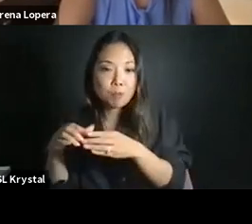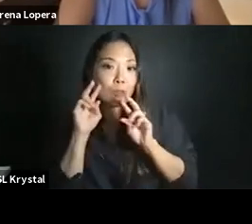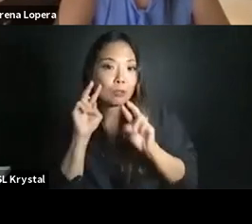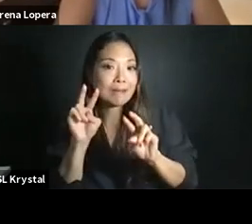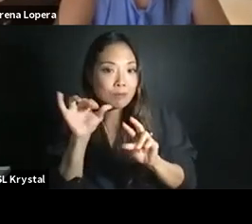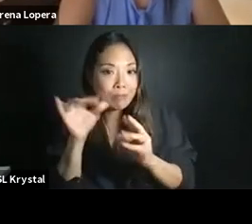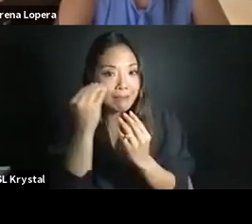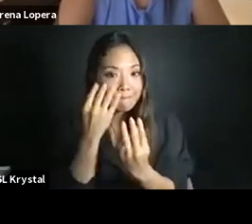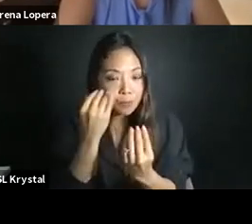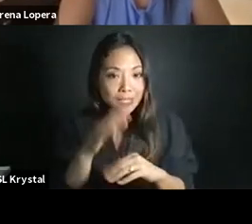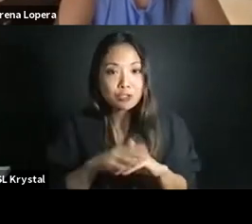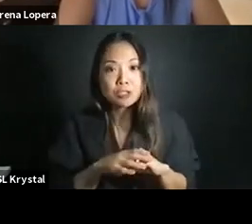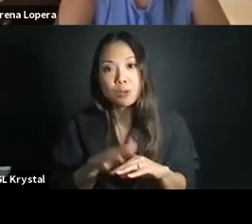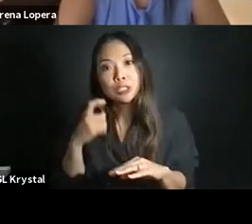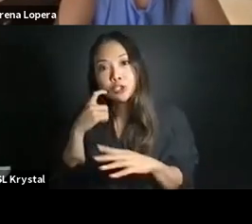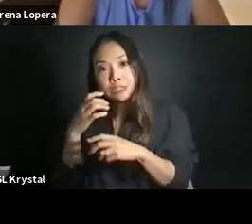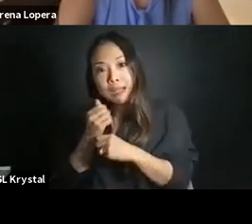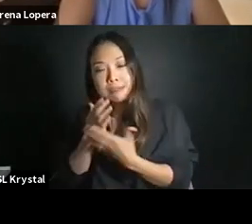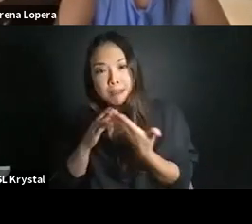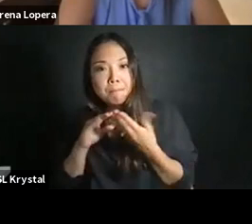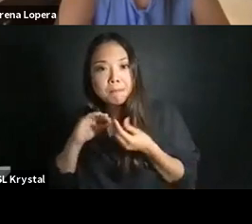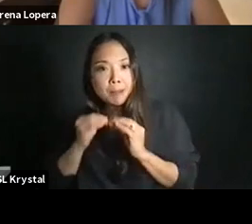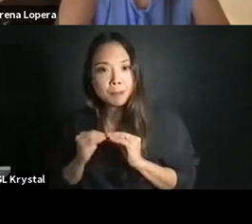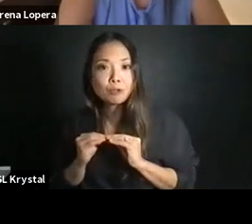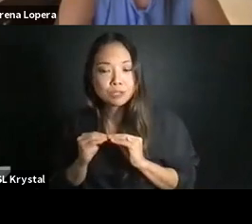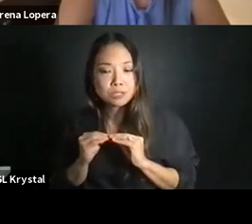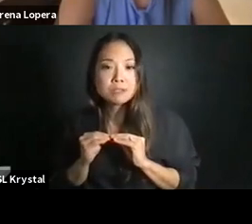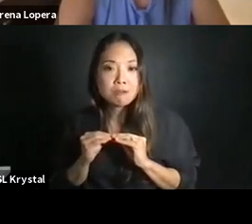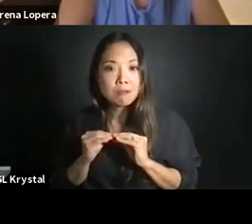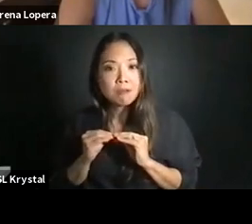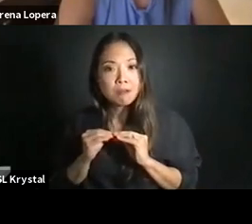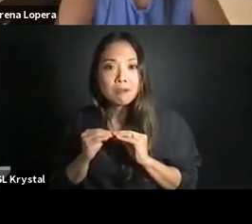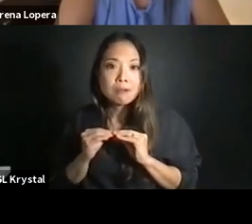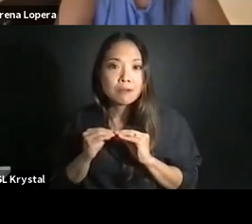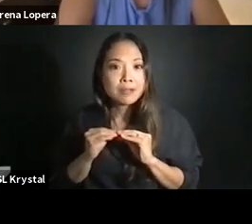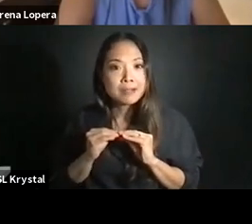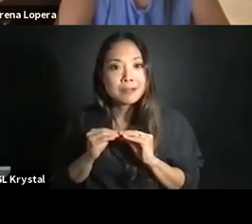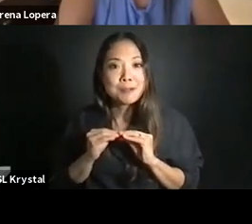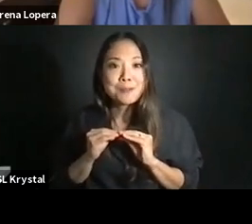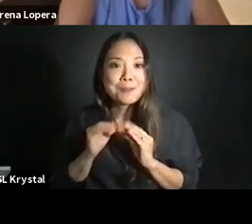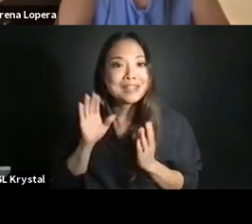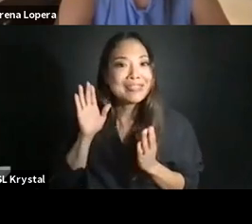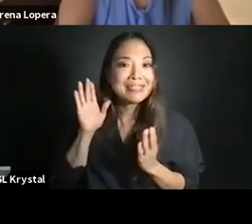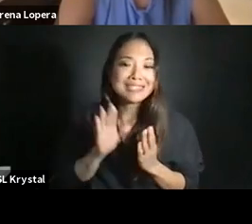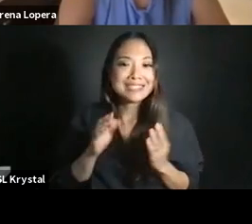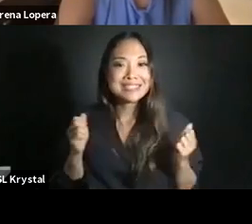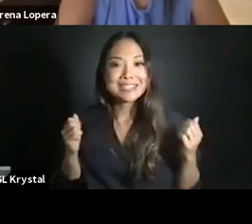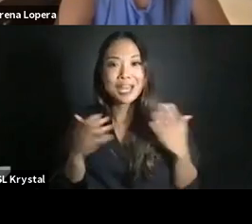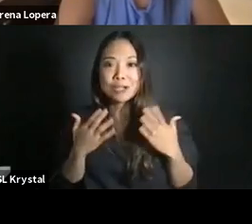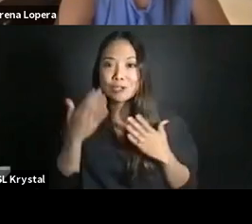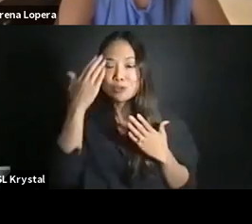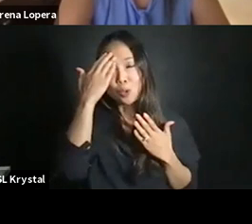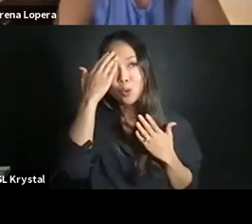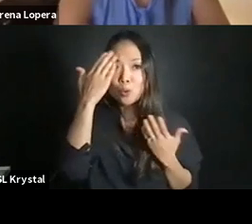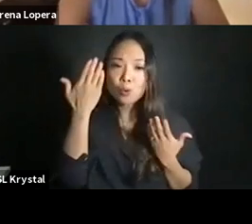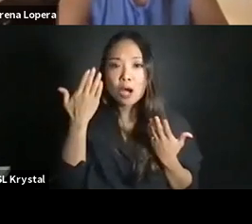just got them but um it although it's less scary to know that we're performing